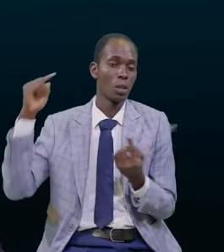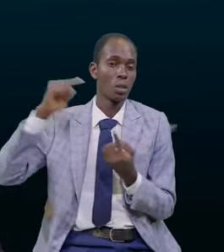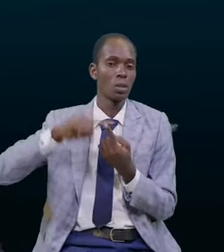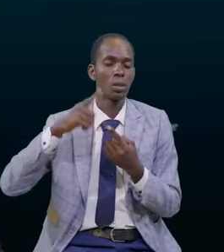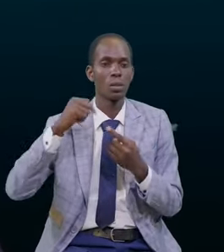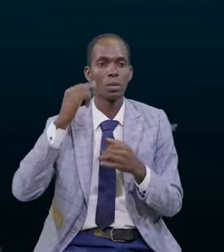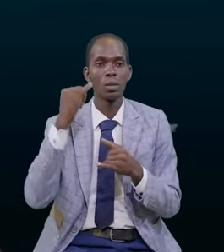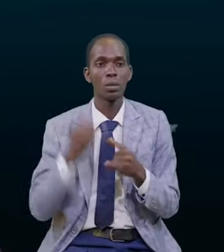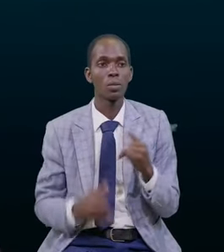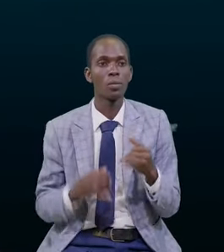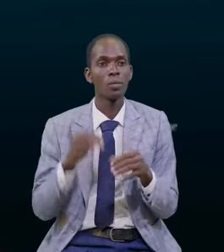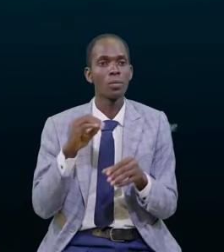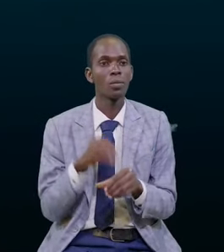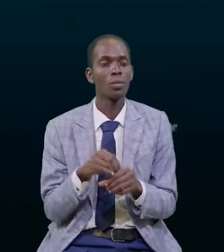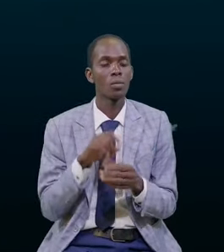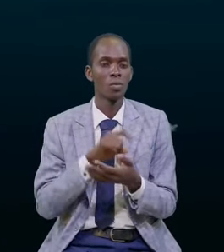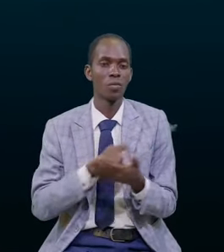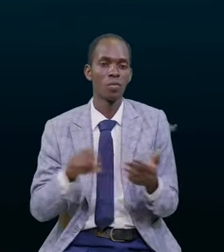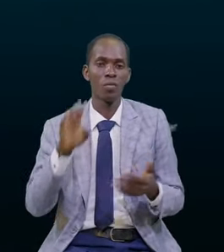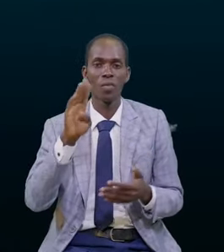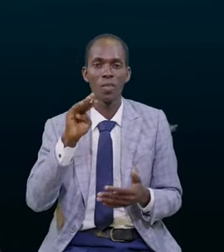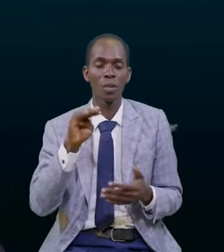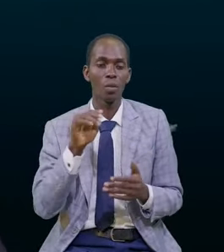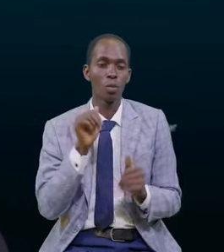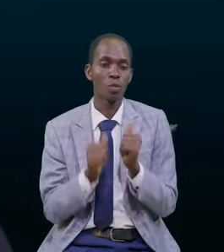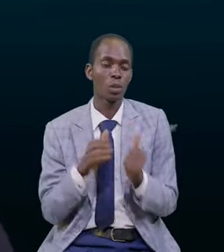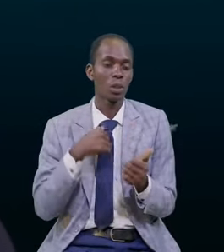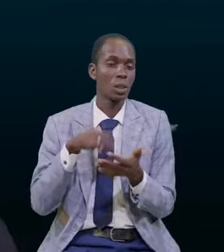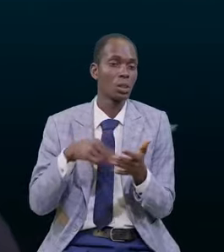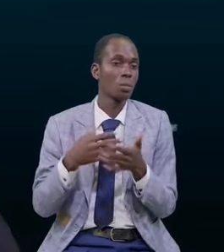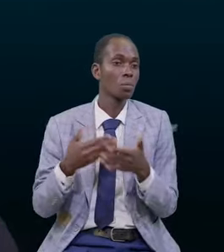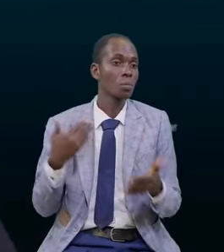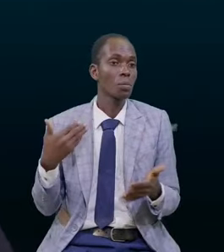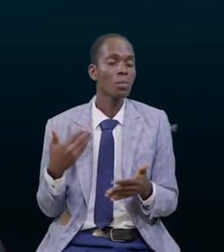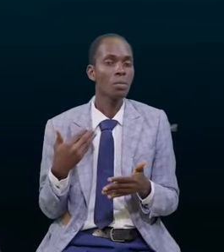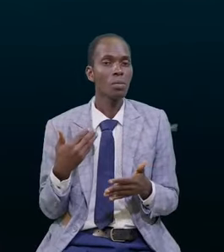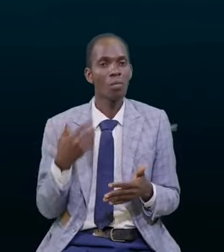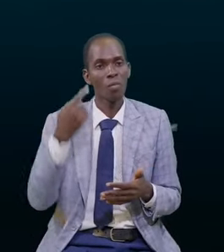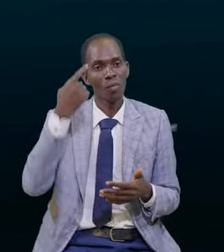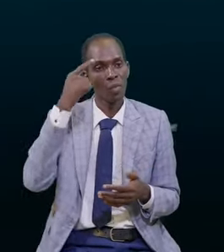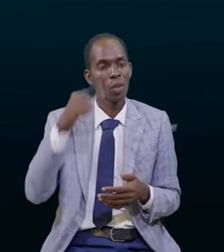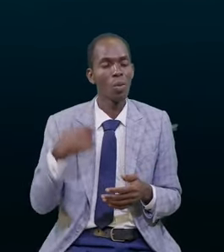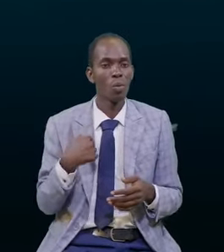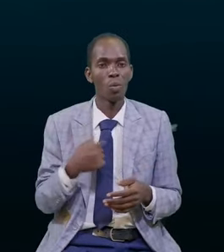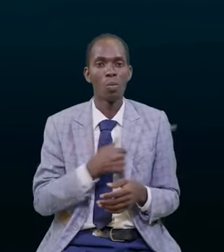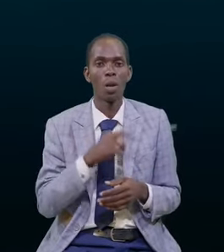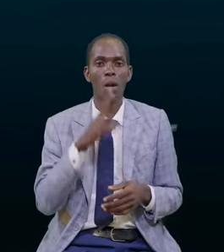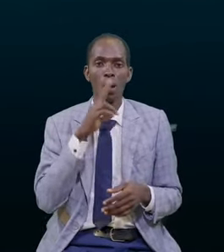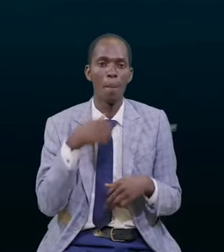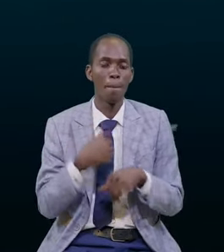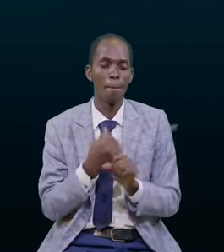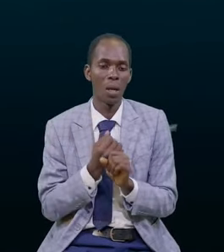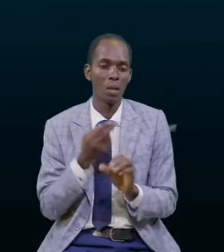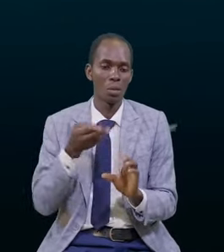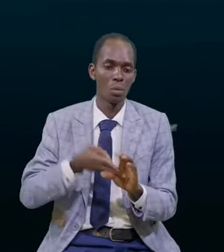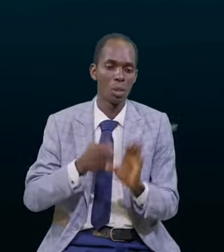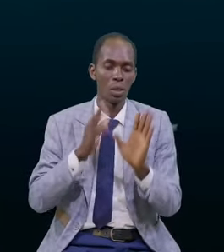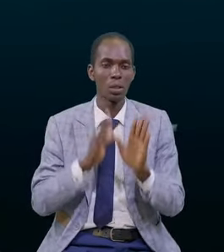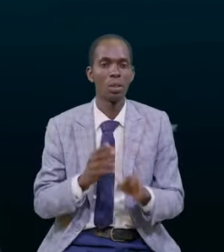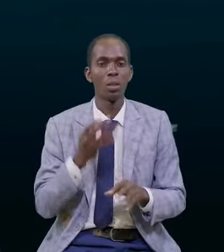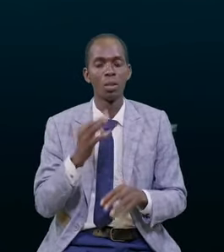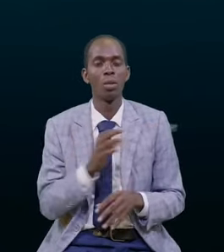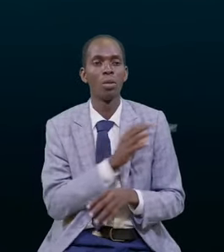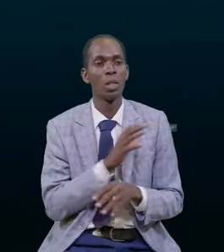verse 14 which I read let's read it again for we are made partakers of Christ